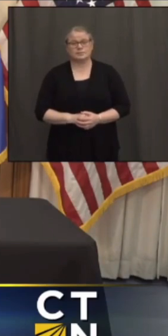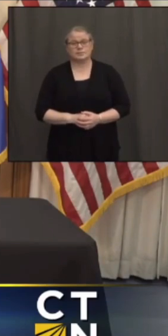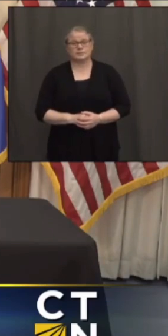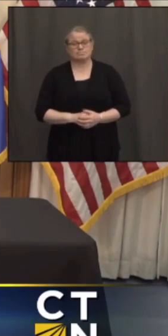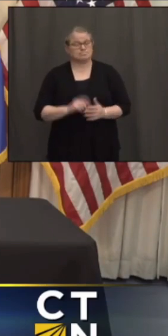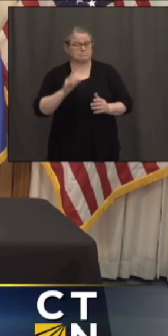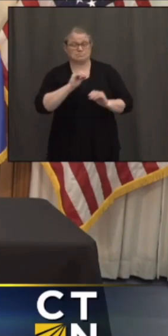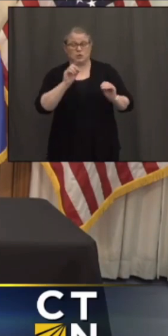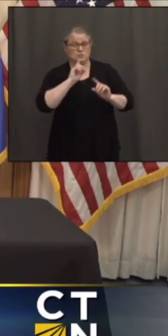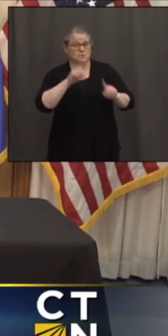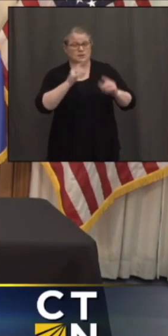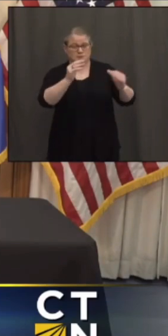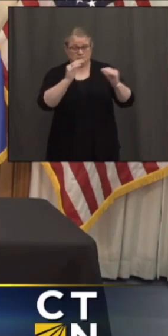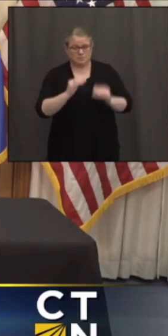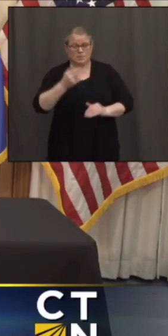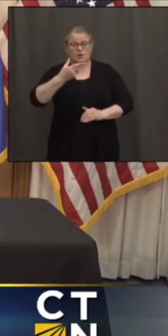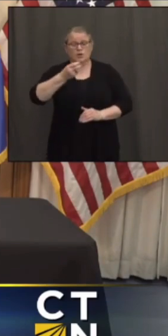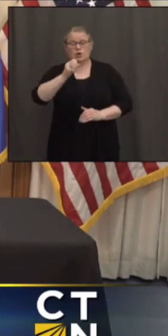Hearst, Connecticut Media.